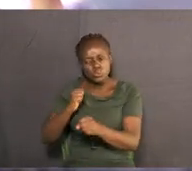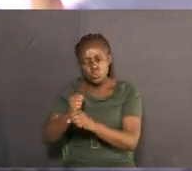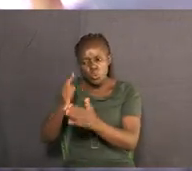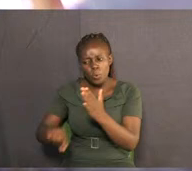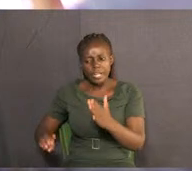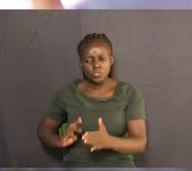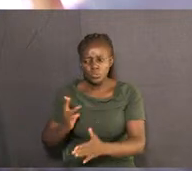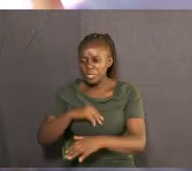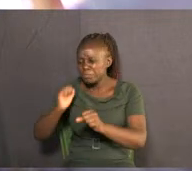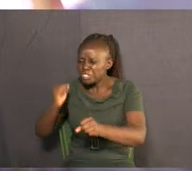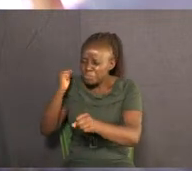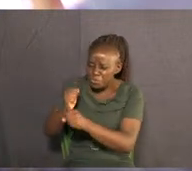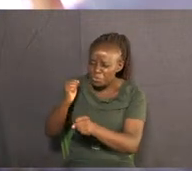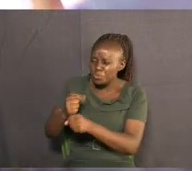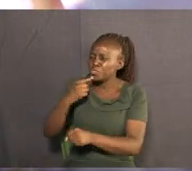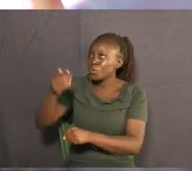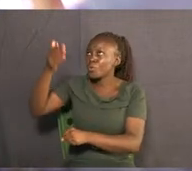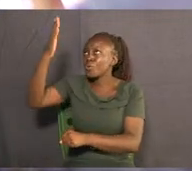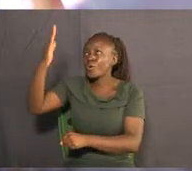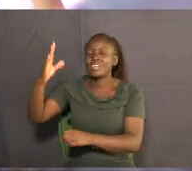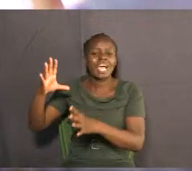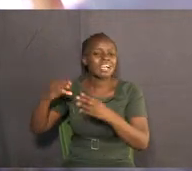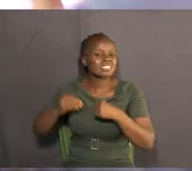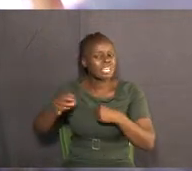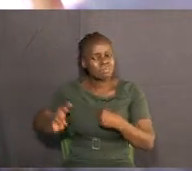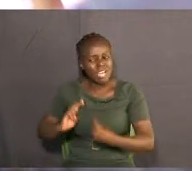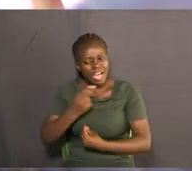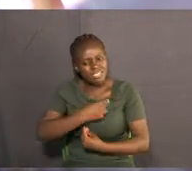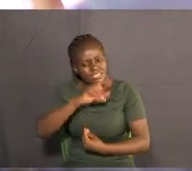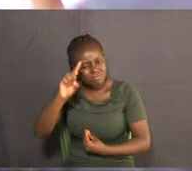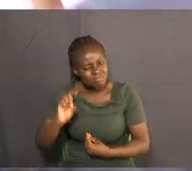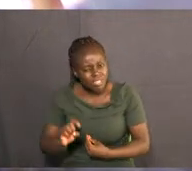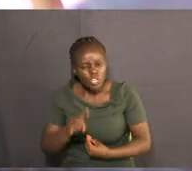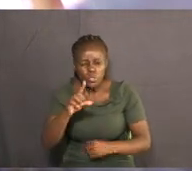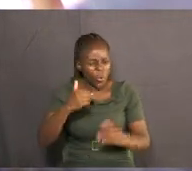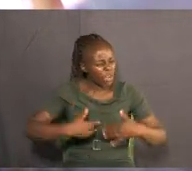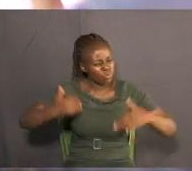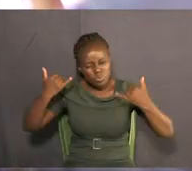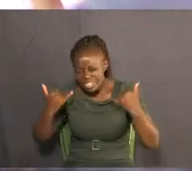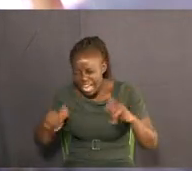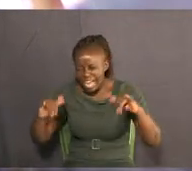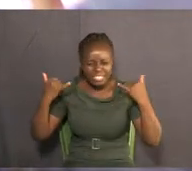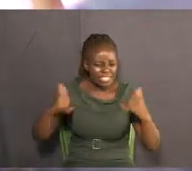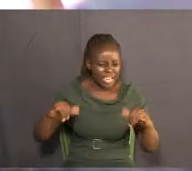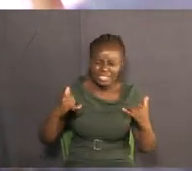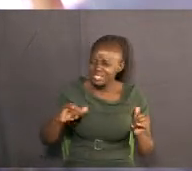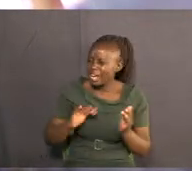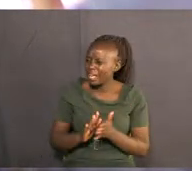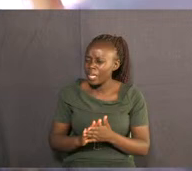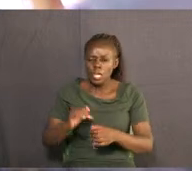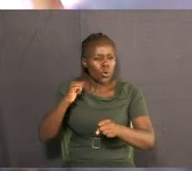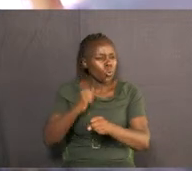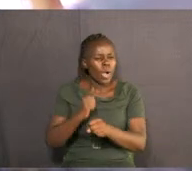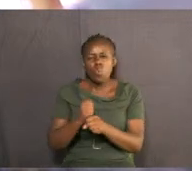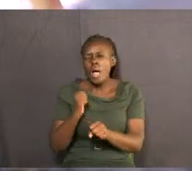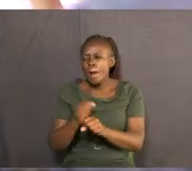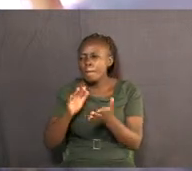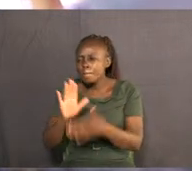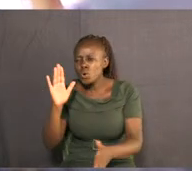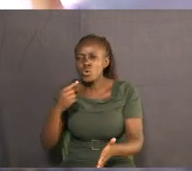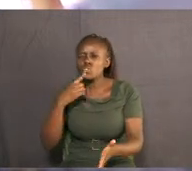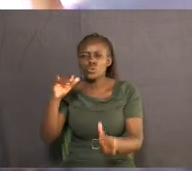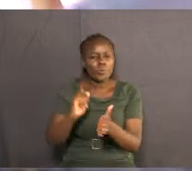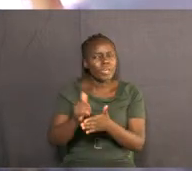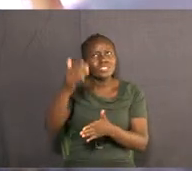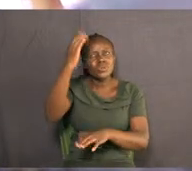God? Do you sometimes feel like you have to try and outdo each other so that you can feel like you're meeting